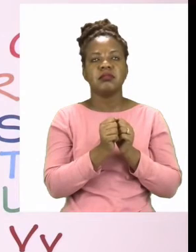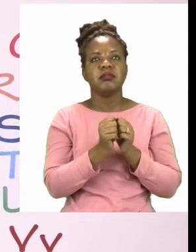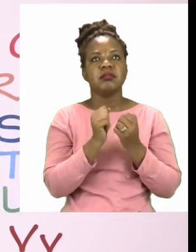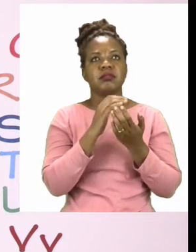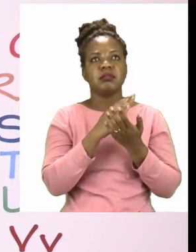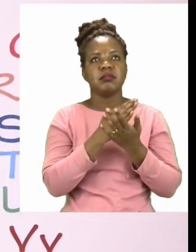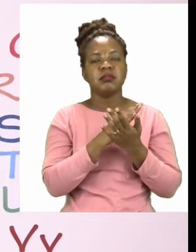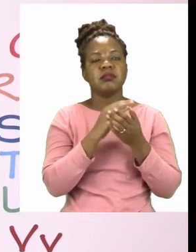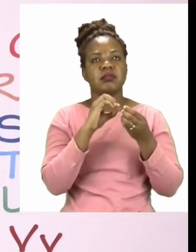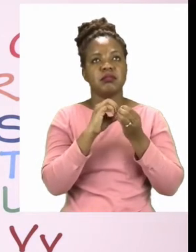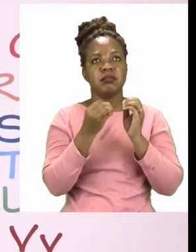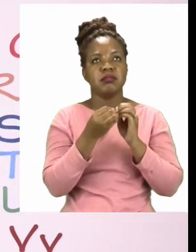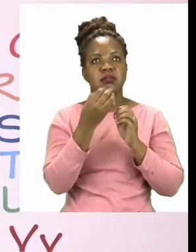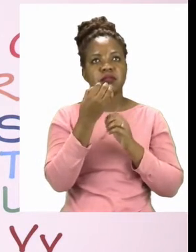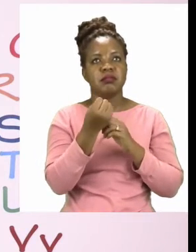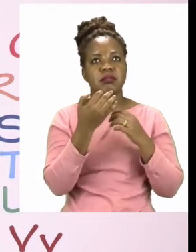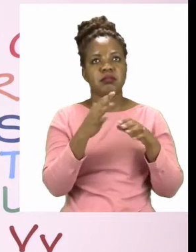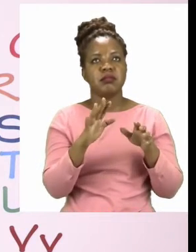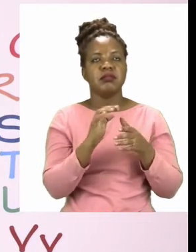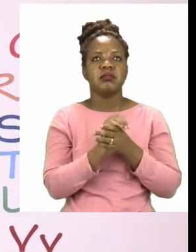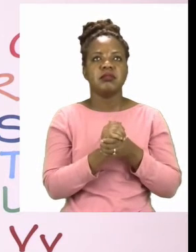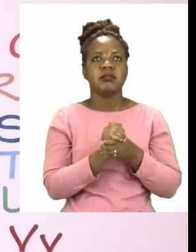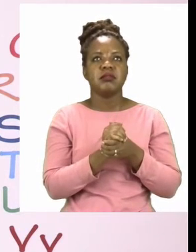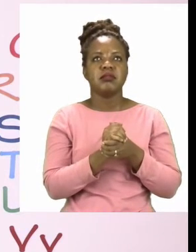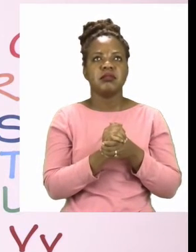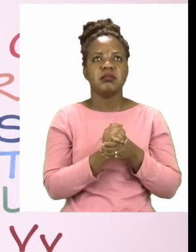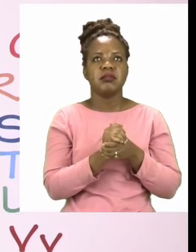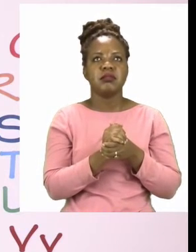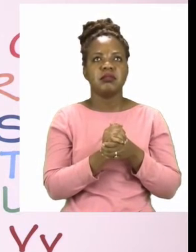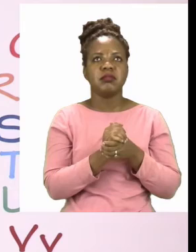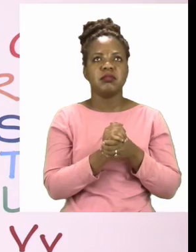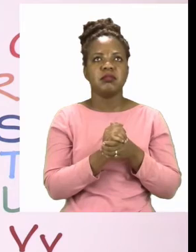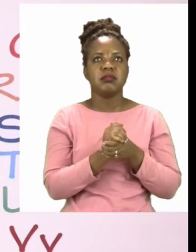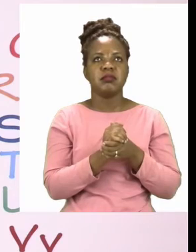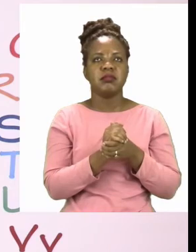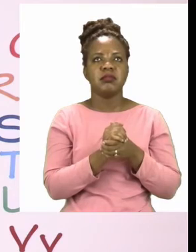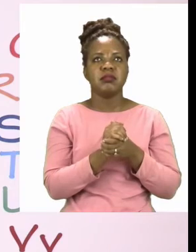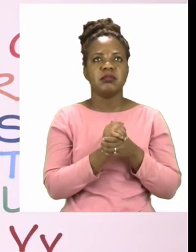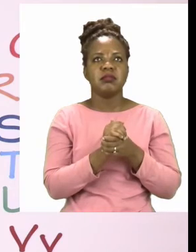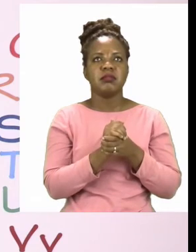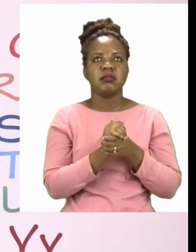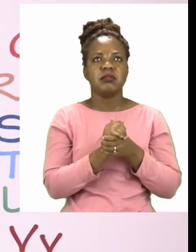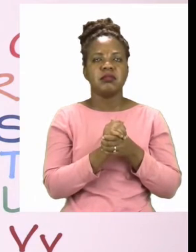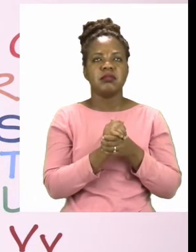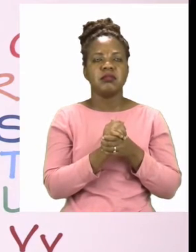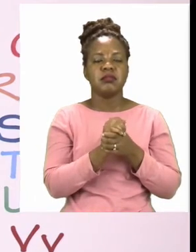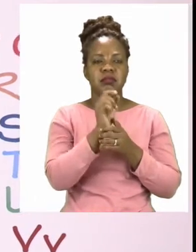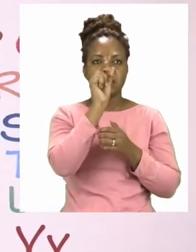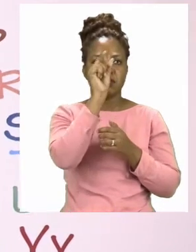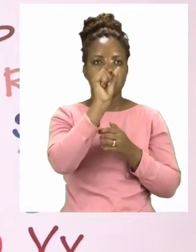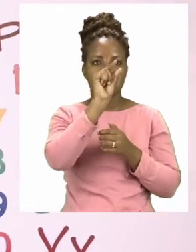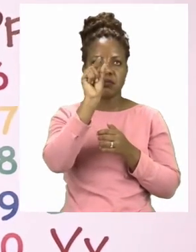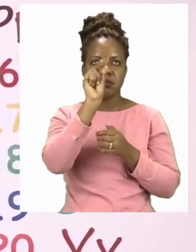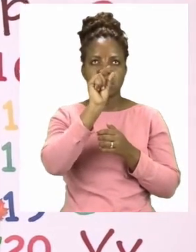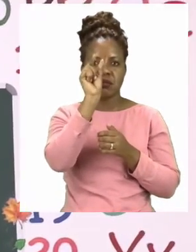but I want you to know how to use it. So we're going to do the one right on top here. You are going to